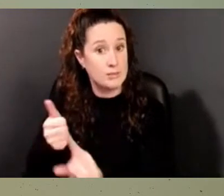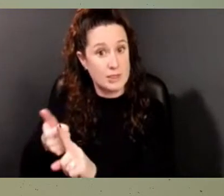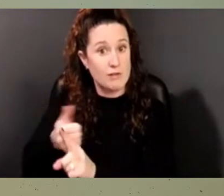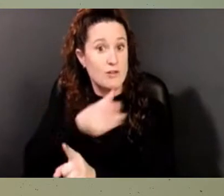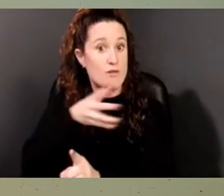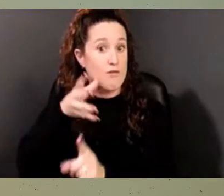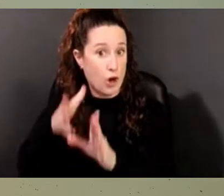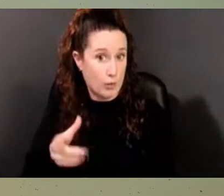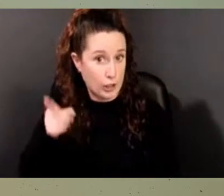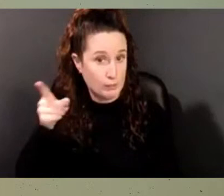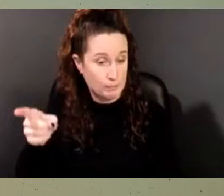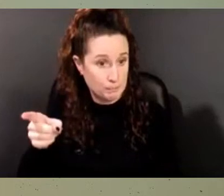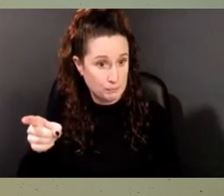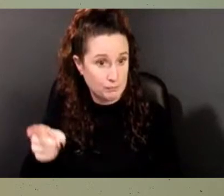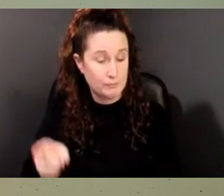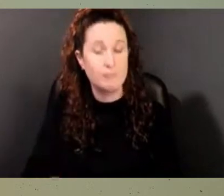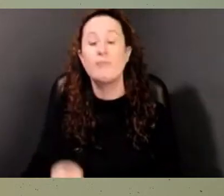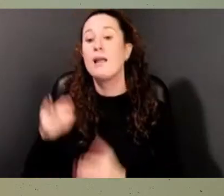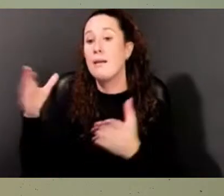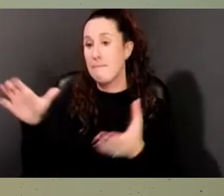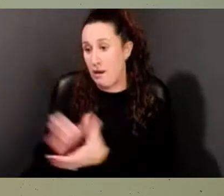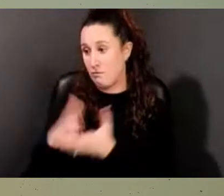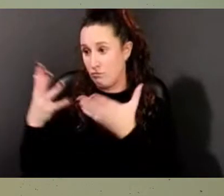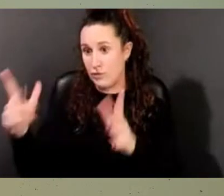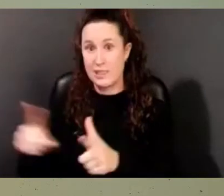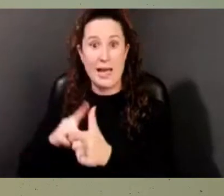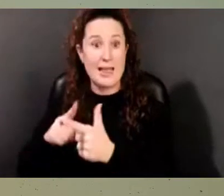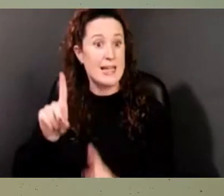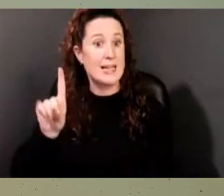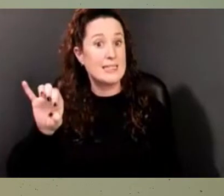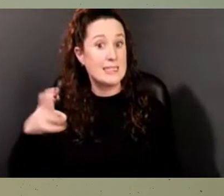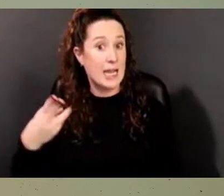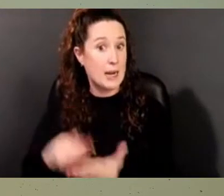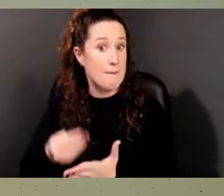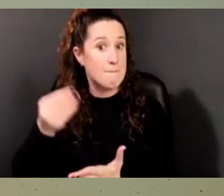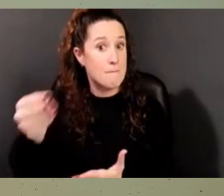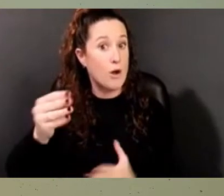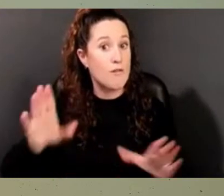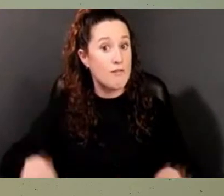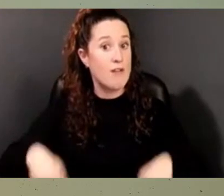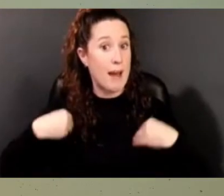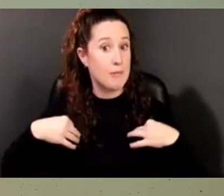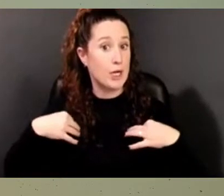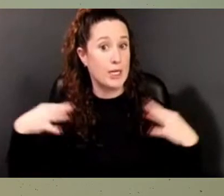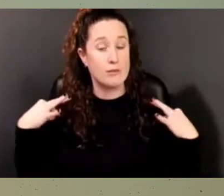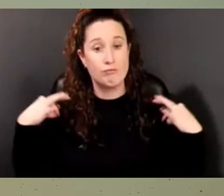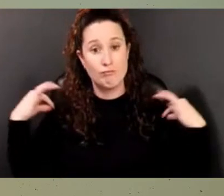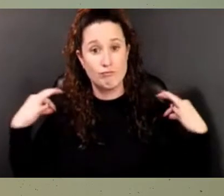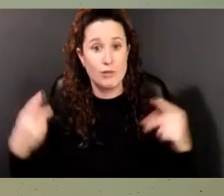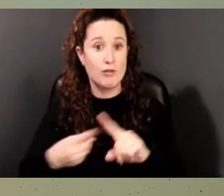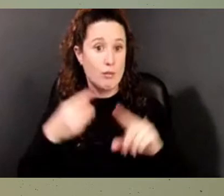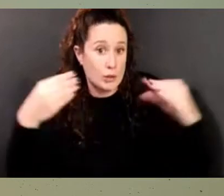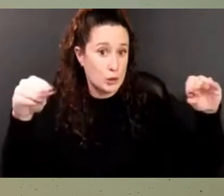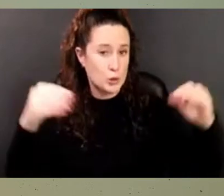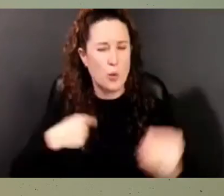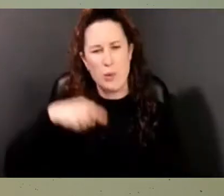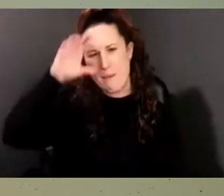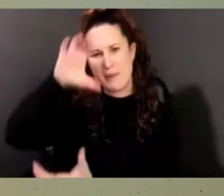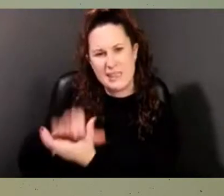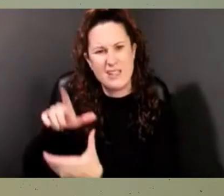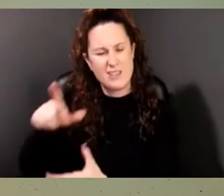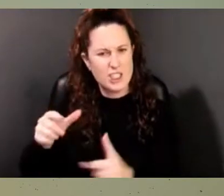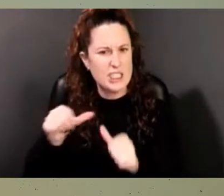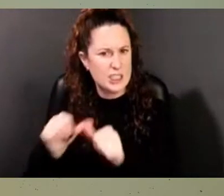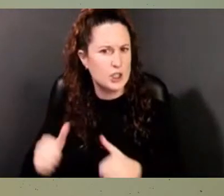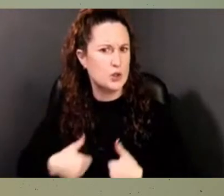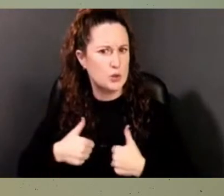In 1810, Dinah purchased check fabric from Joseph Barker's store. We believe that Dinah continued to live in the St. John's Neck